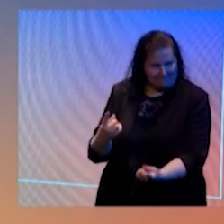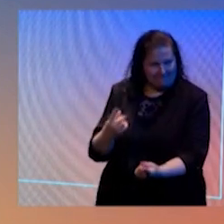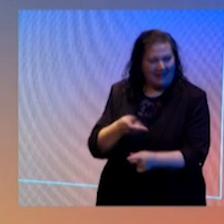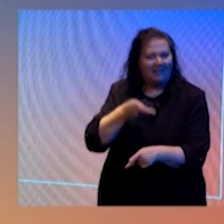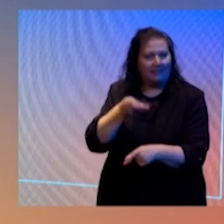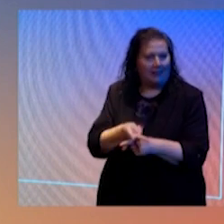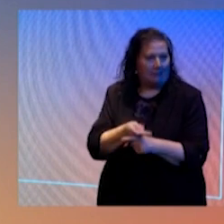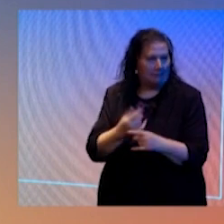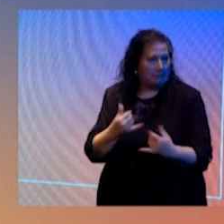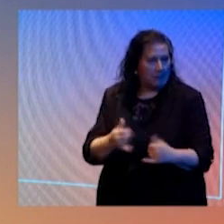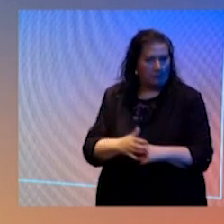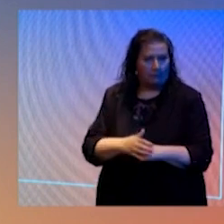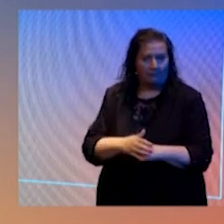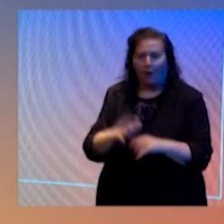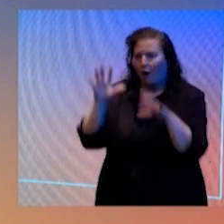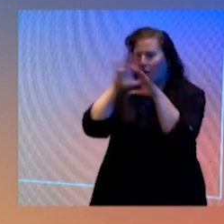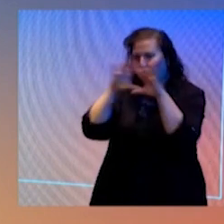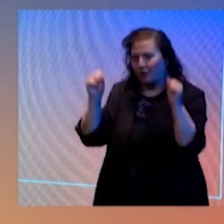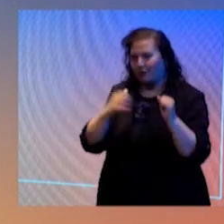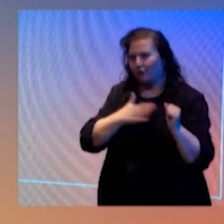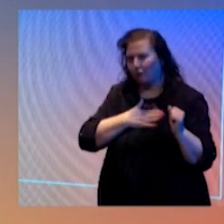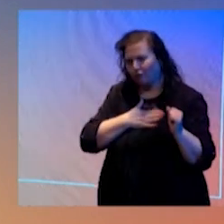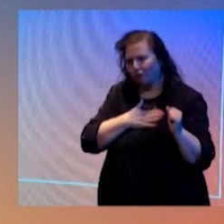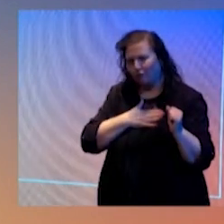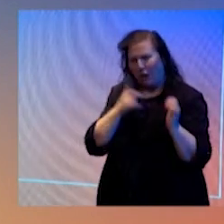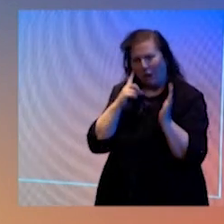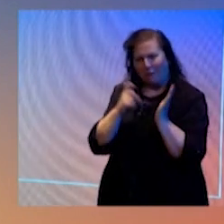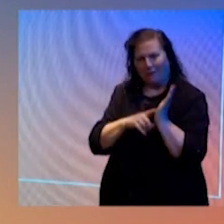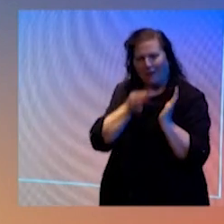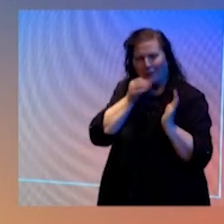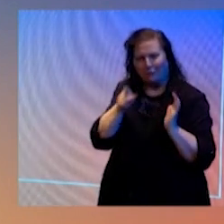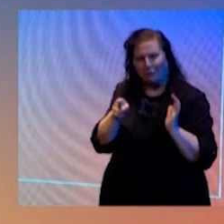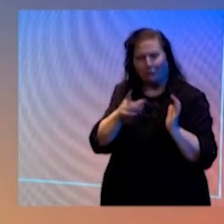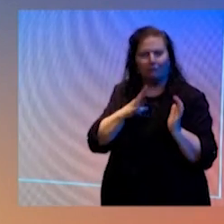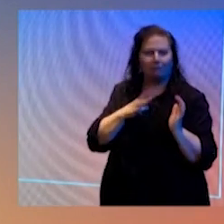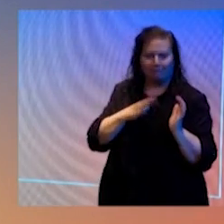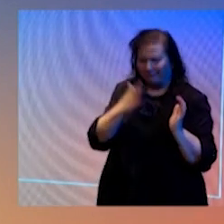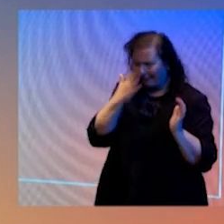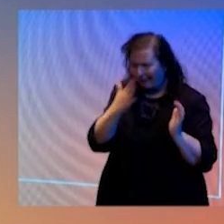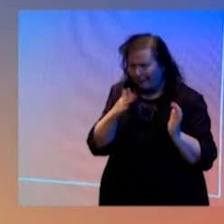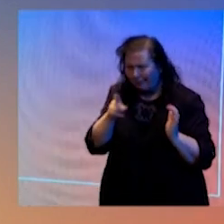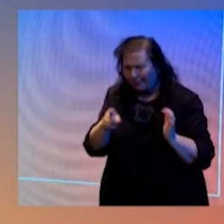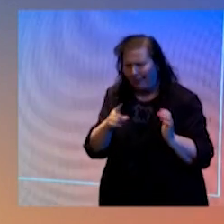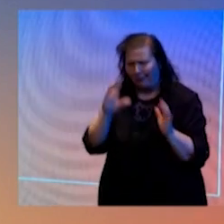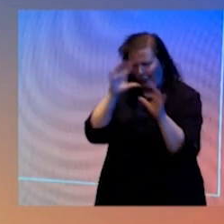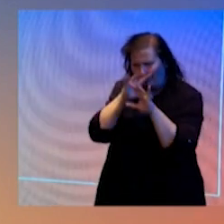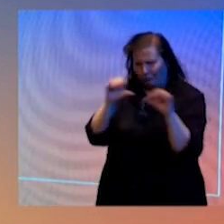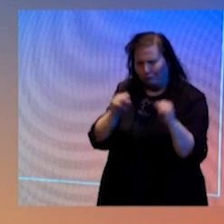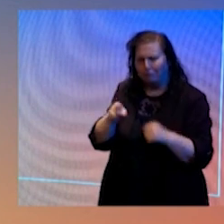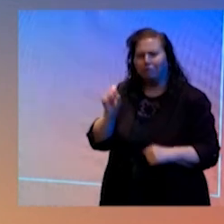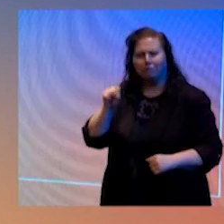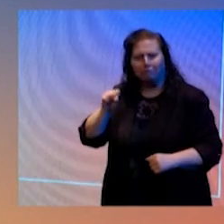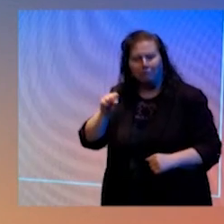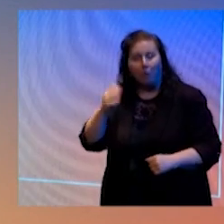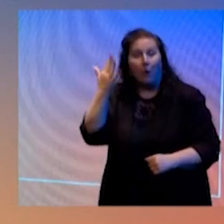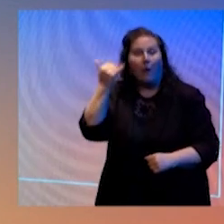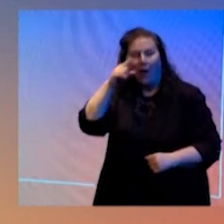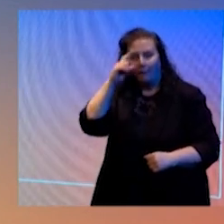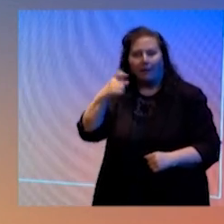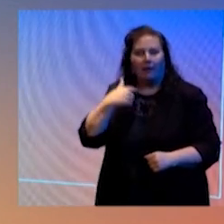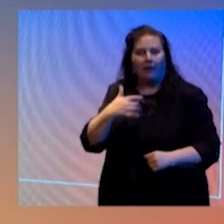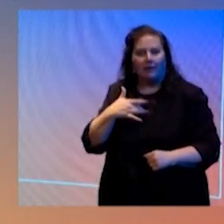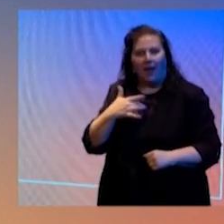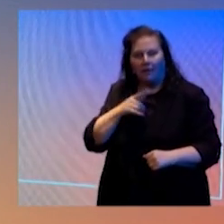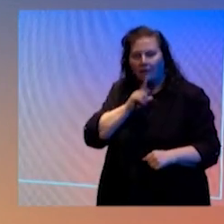of all, our chancellor. I'll be recognizing him in a couple of minutes. I want to thank him for what he has done in just giving us the